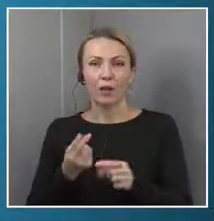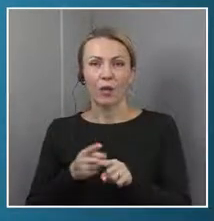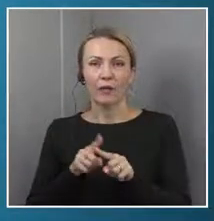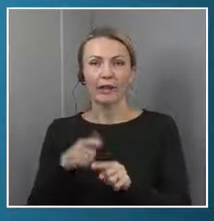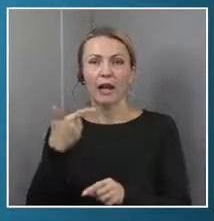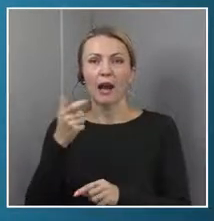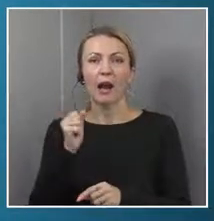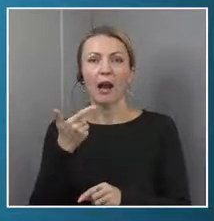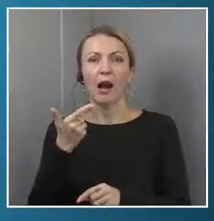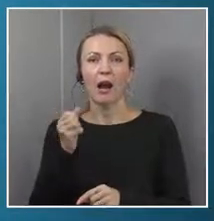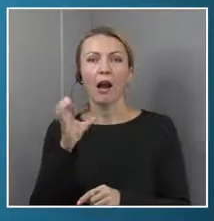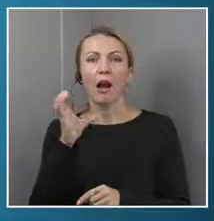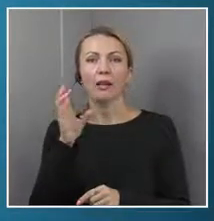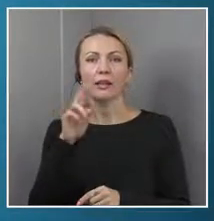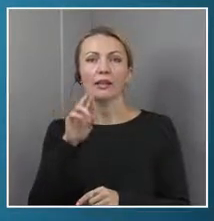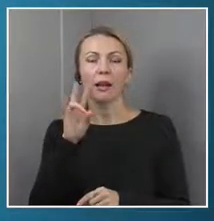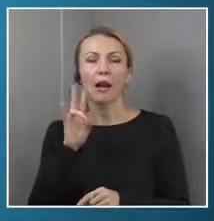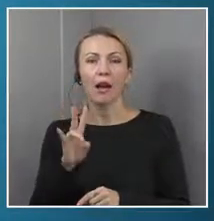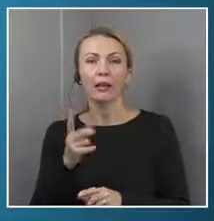exhaustive, but I try to